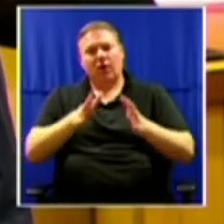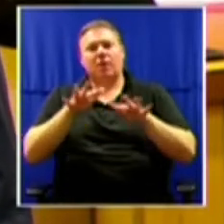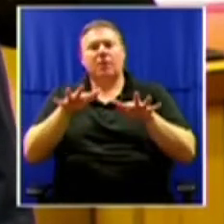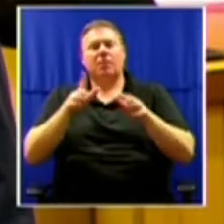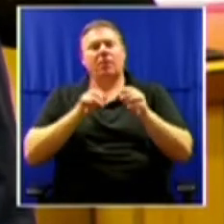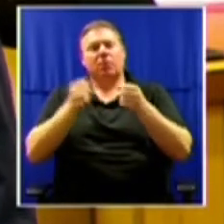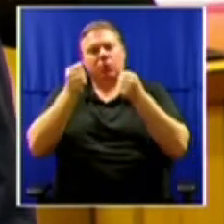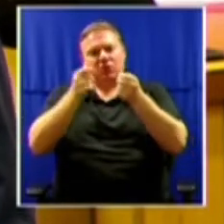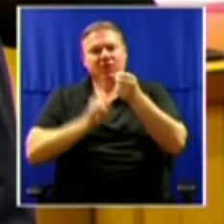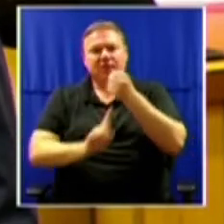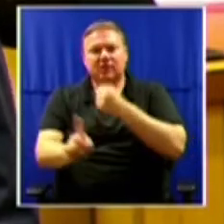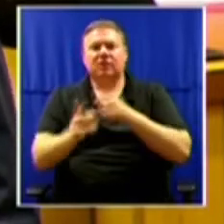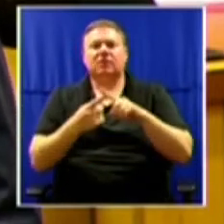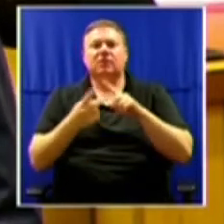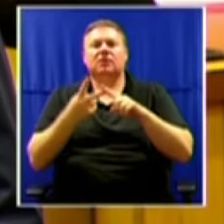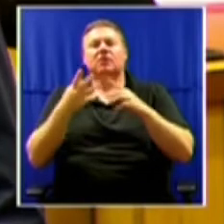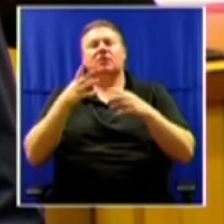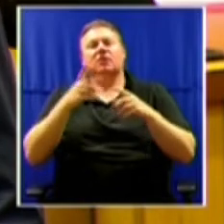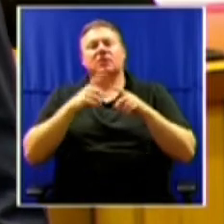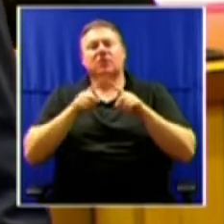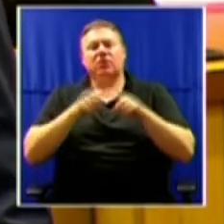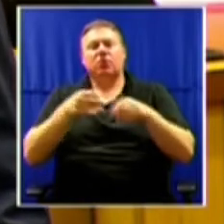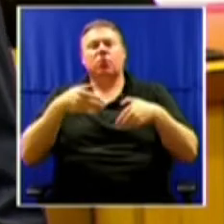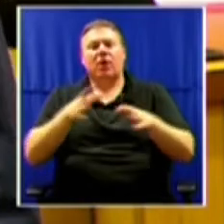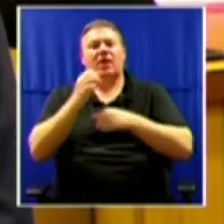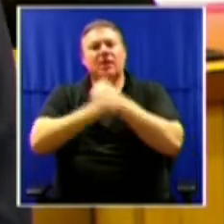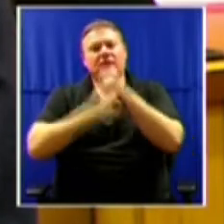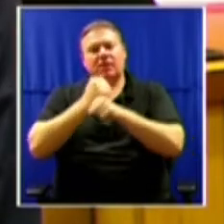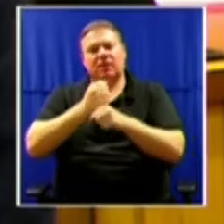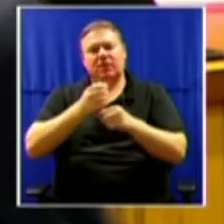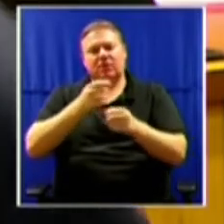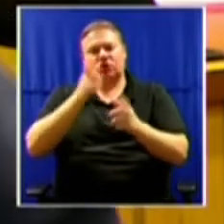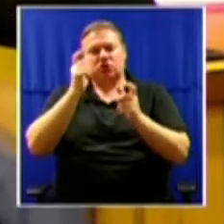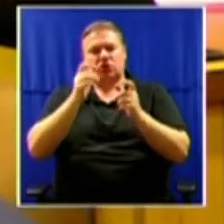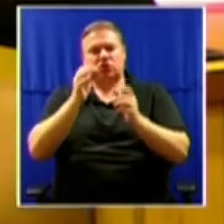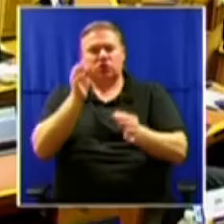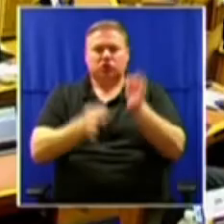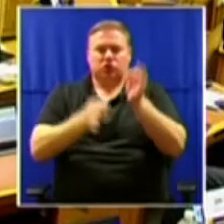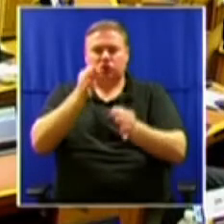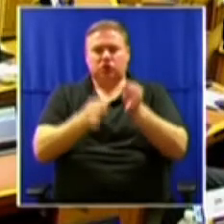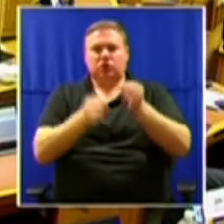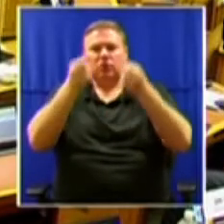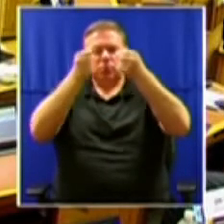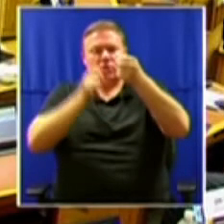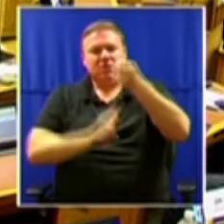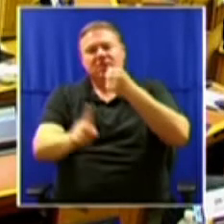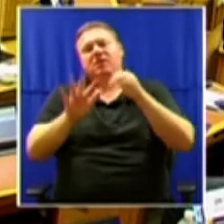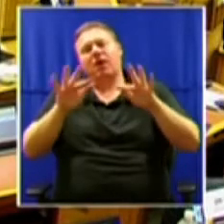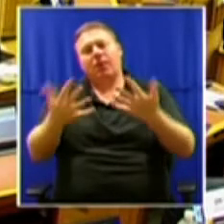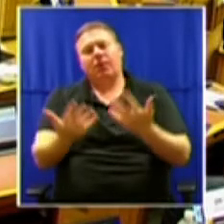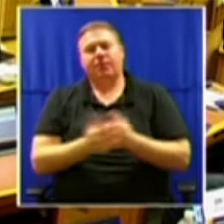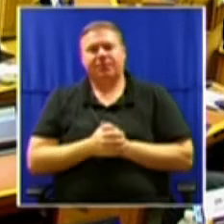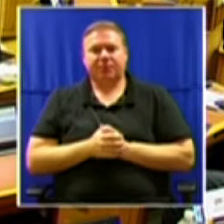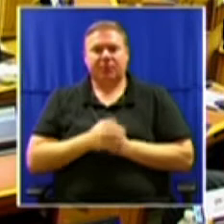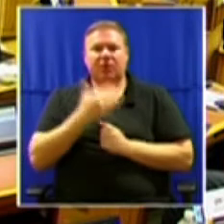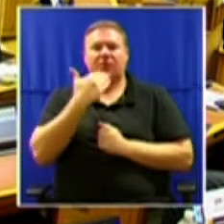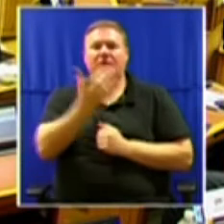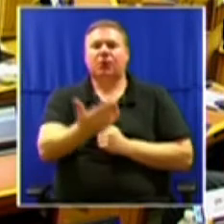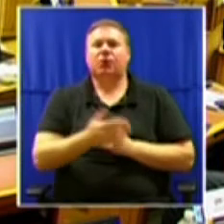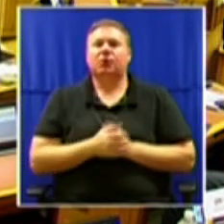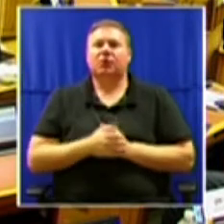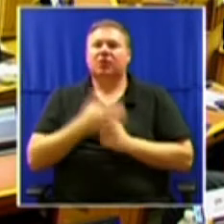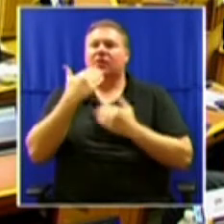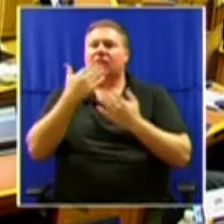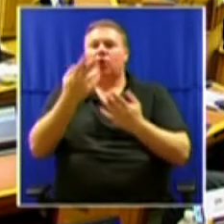alternative forms of sentencing are given to manage the issue of overcrowding. Thank you. Thank you, the Honorable Minister.